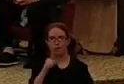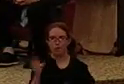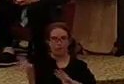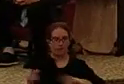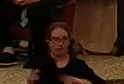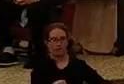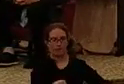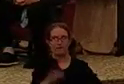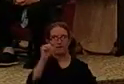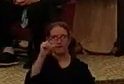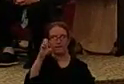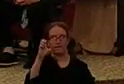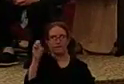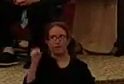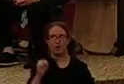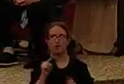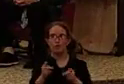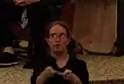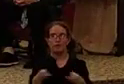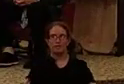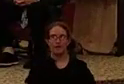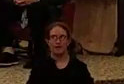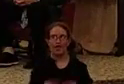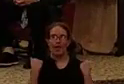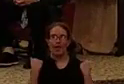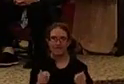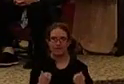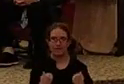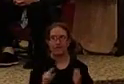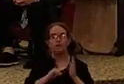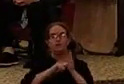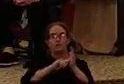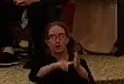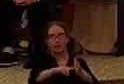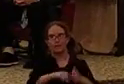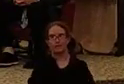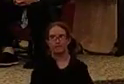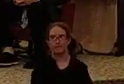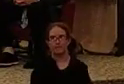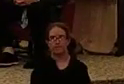Ur of the Chaldees. He said, go to a place that I will show you.